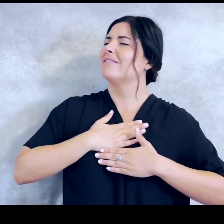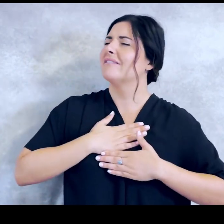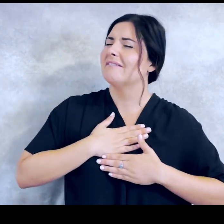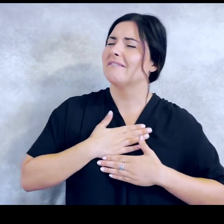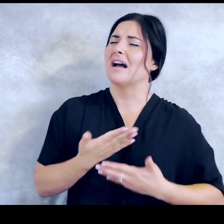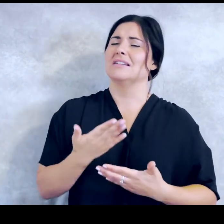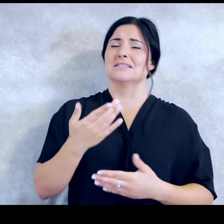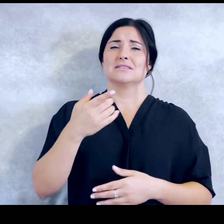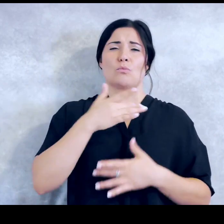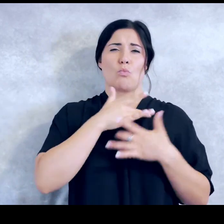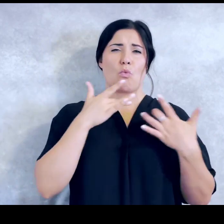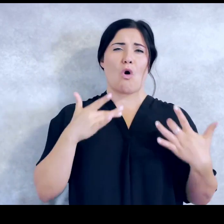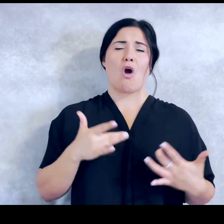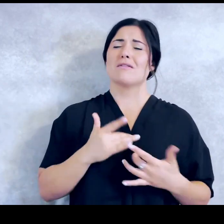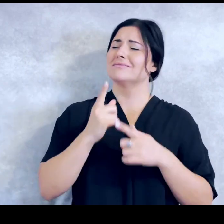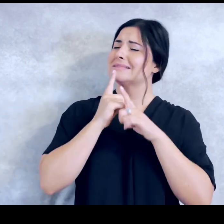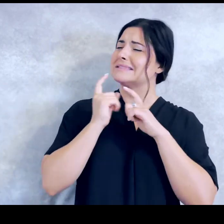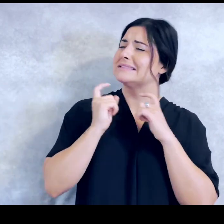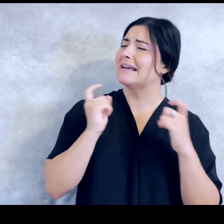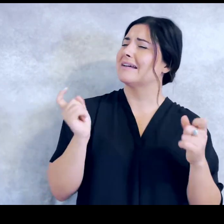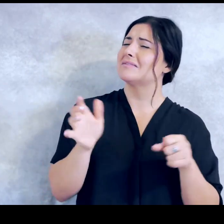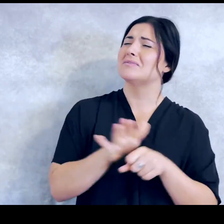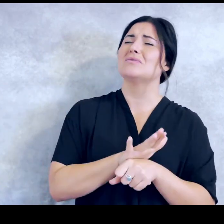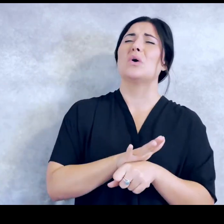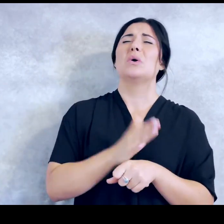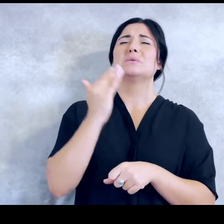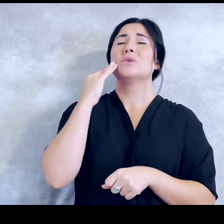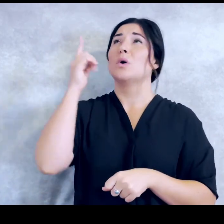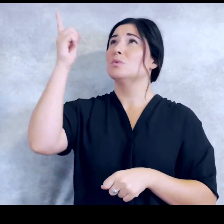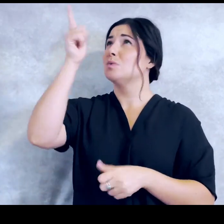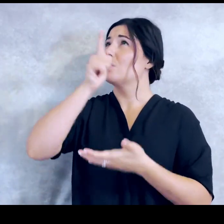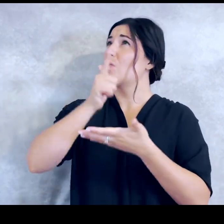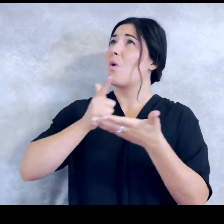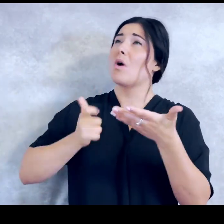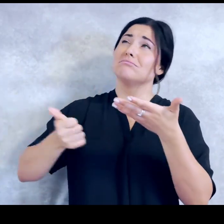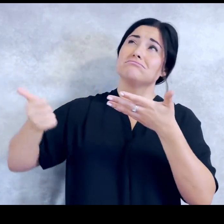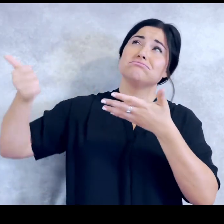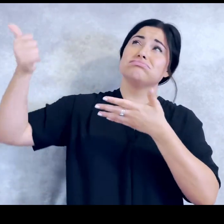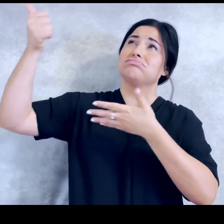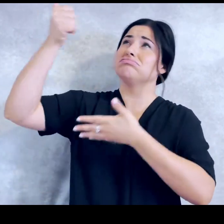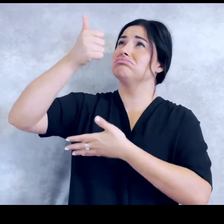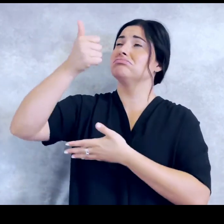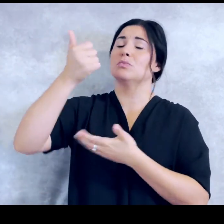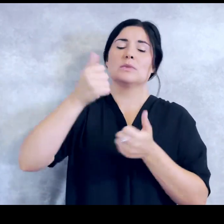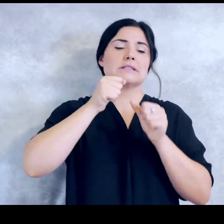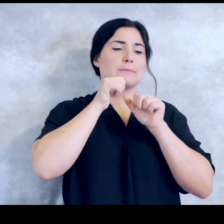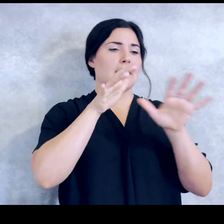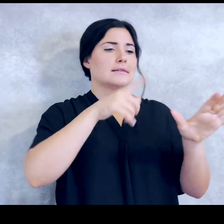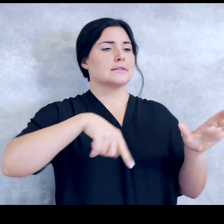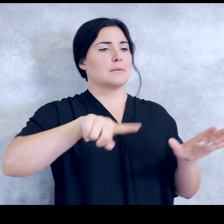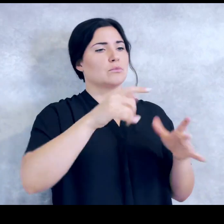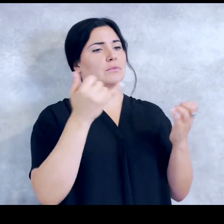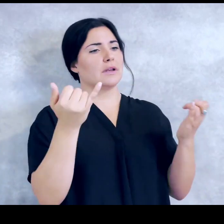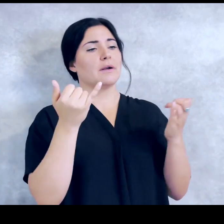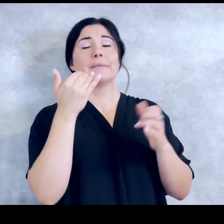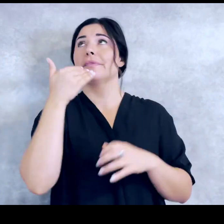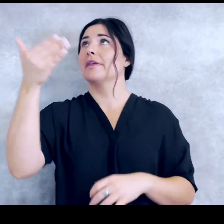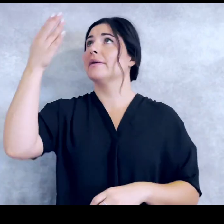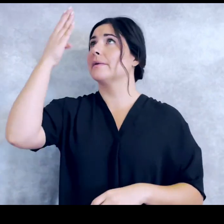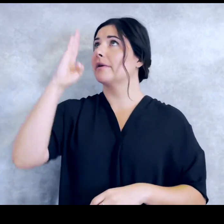confessing in the quiet of their heart that they have sinned, and they're admitting, God, that you're the Lord of their life. So thank you. We bless them right